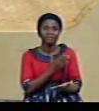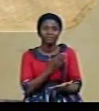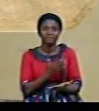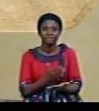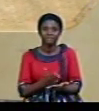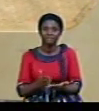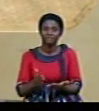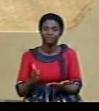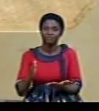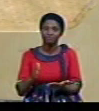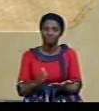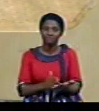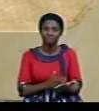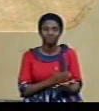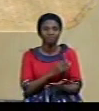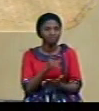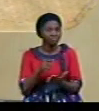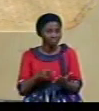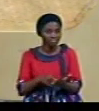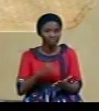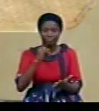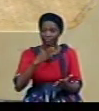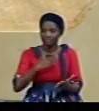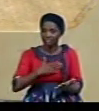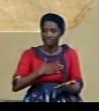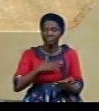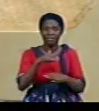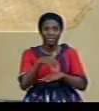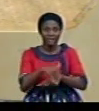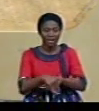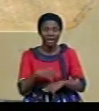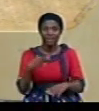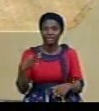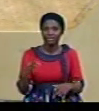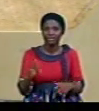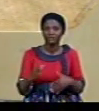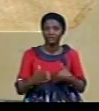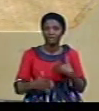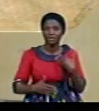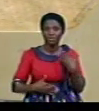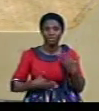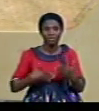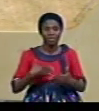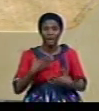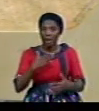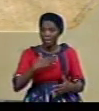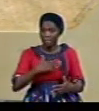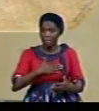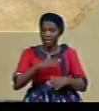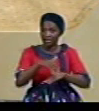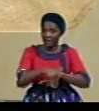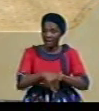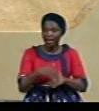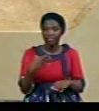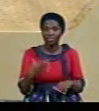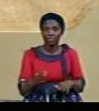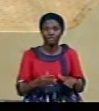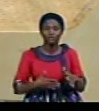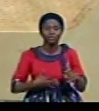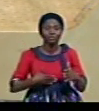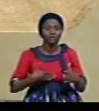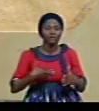this is my Night of Joy my nights of Joy my